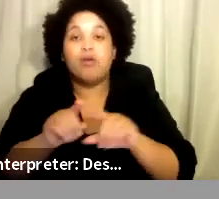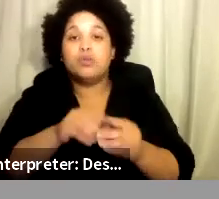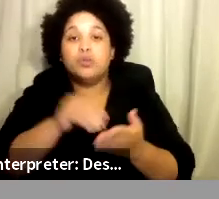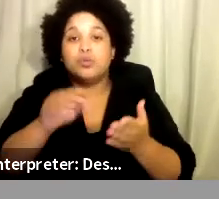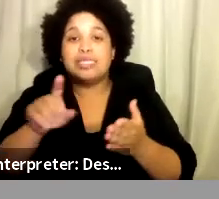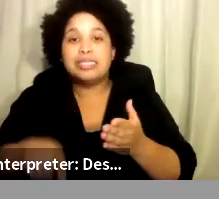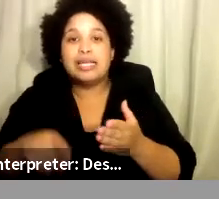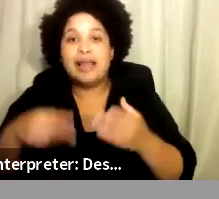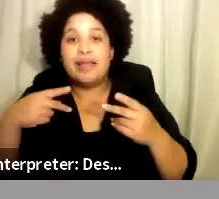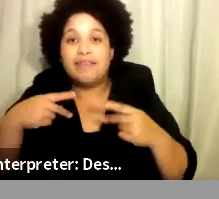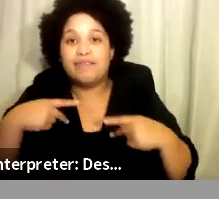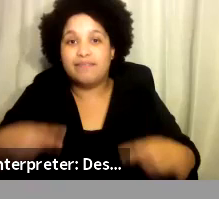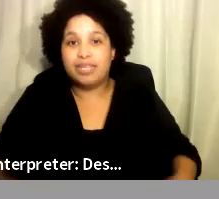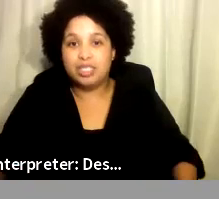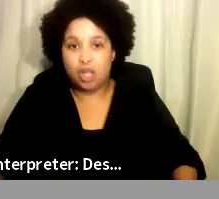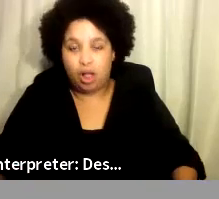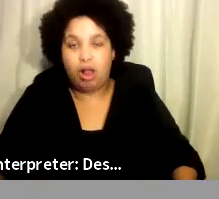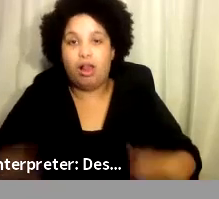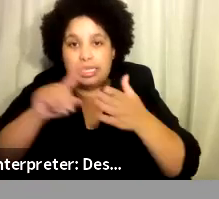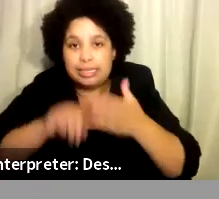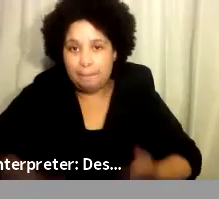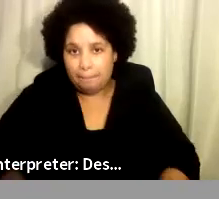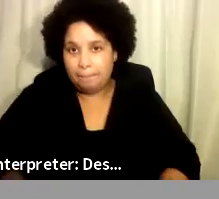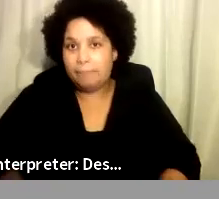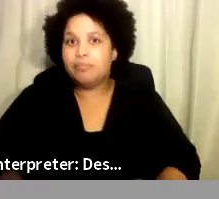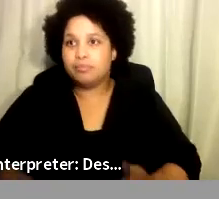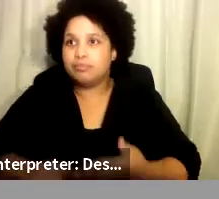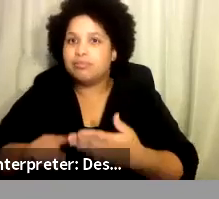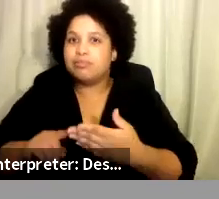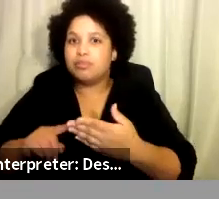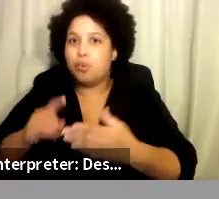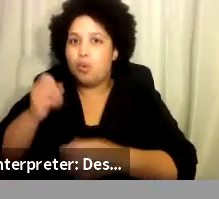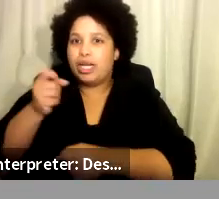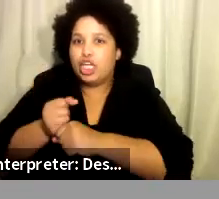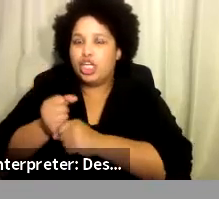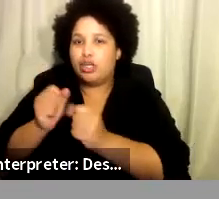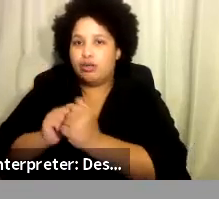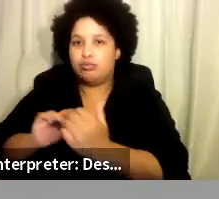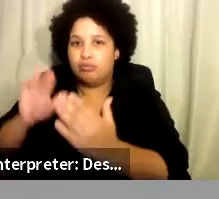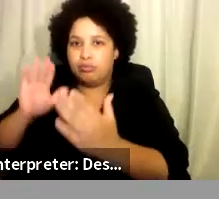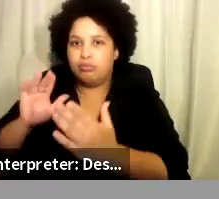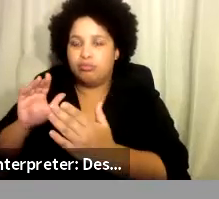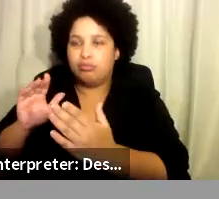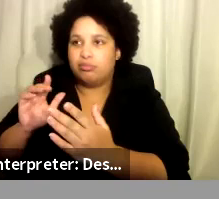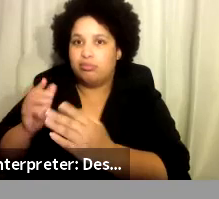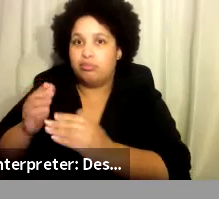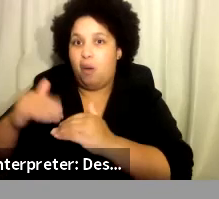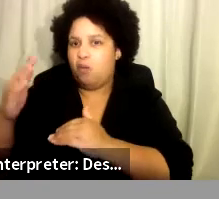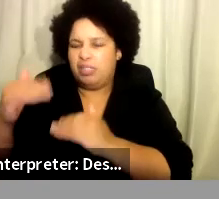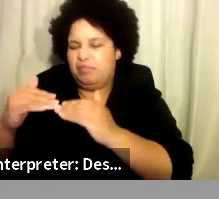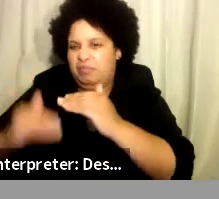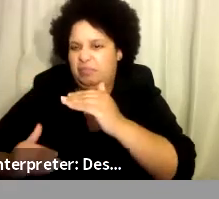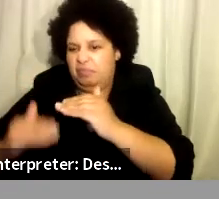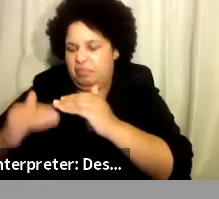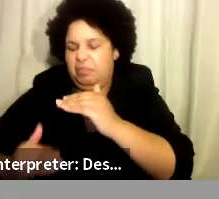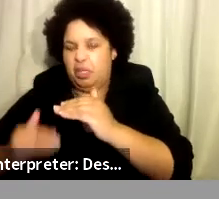physical exam dated within the last year. Again, we do understand that some doctors' offices are not readily available. And so if you have a